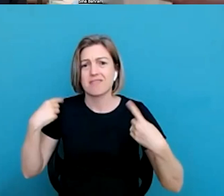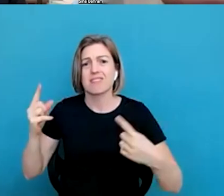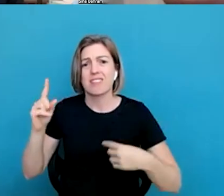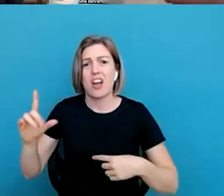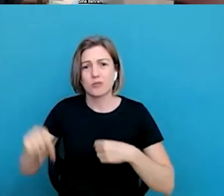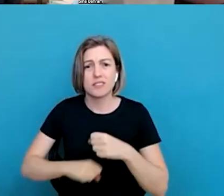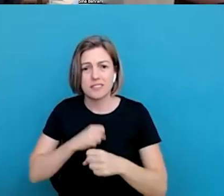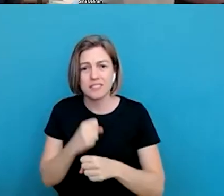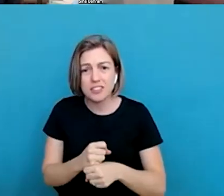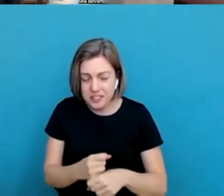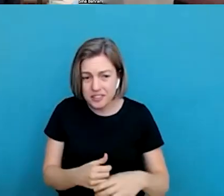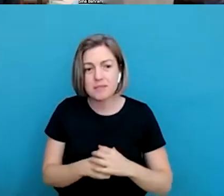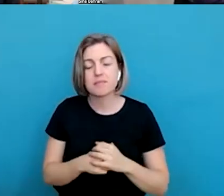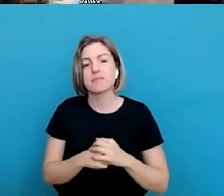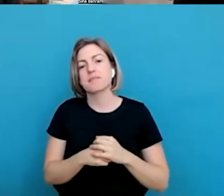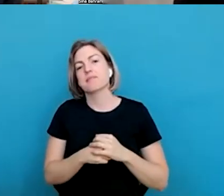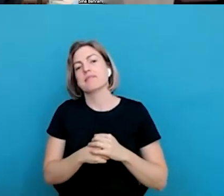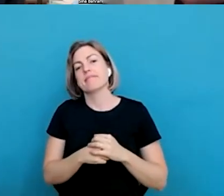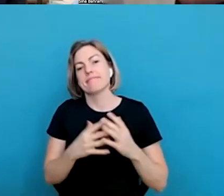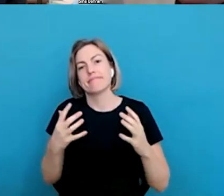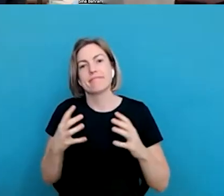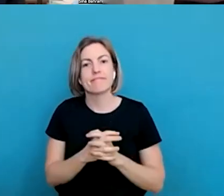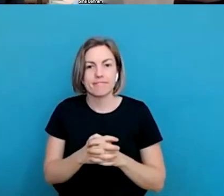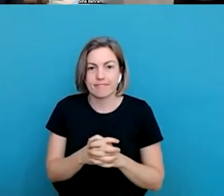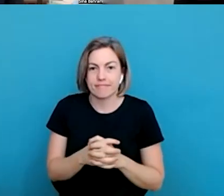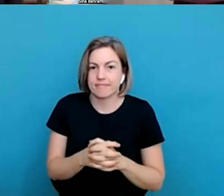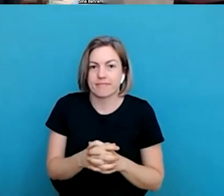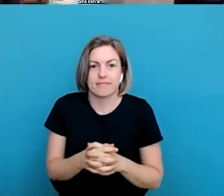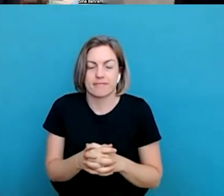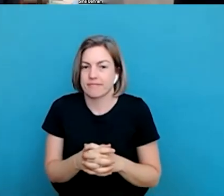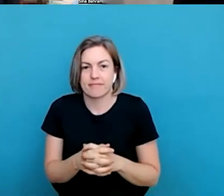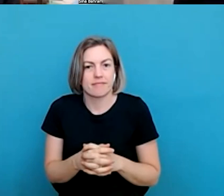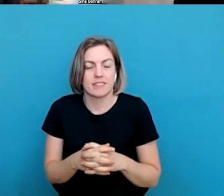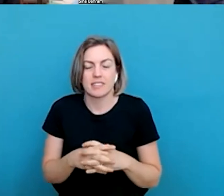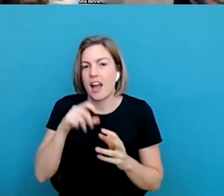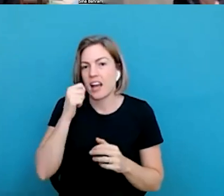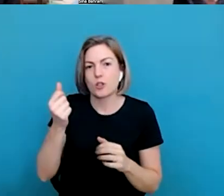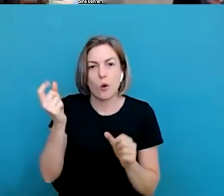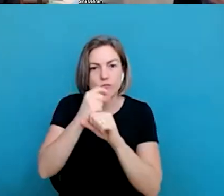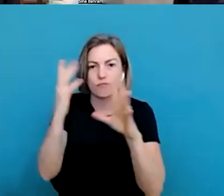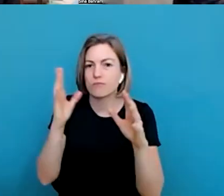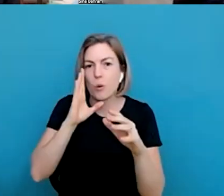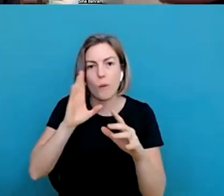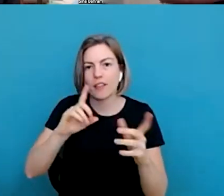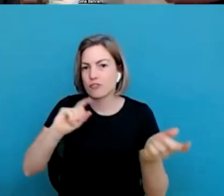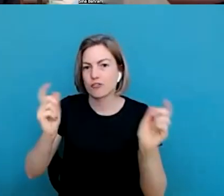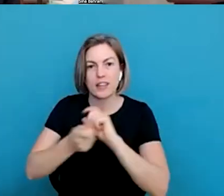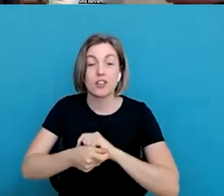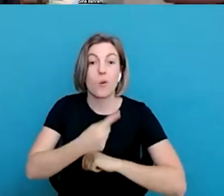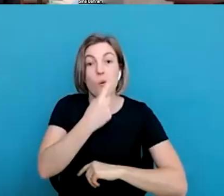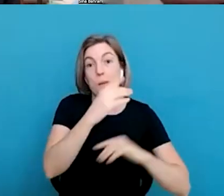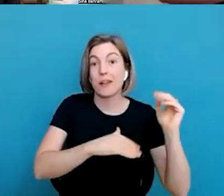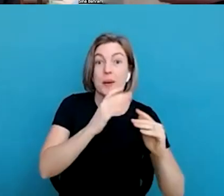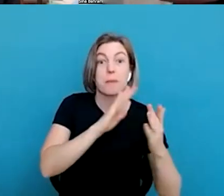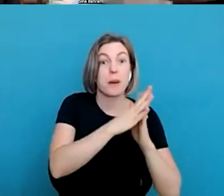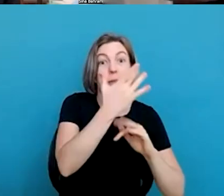There's absolutely, no way I don't see us having the same level of differences where one building is going to be smart